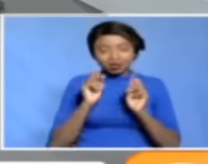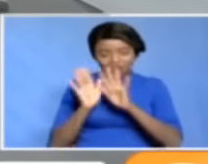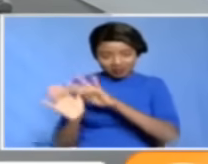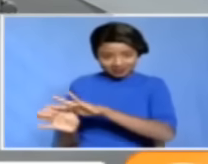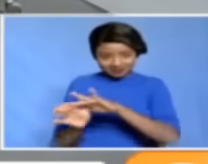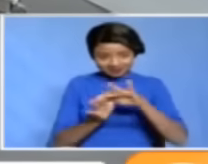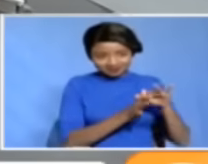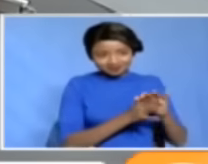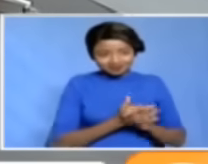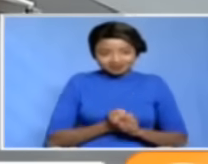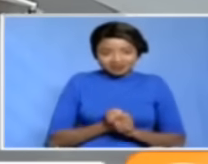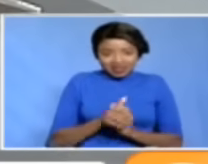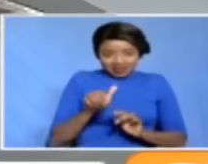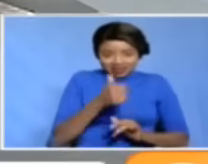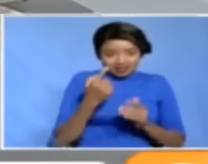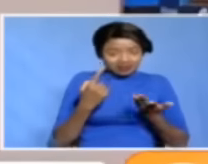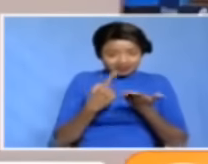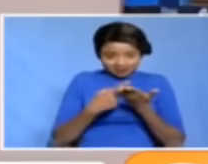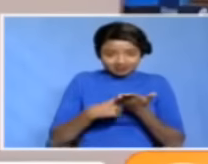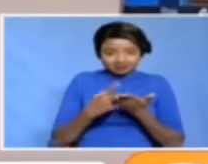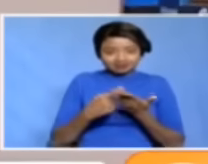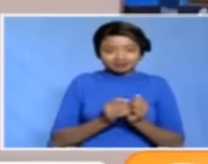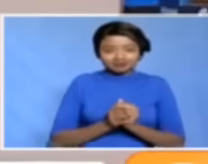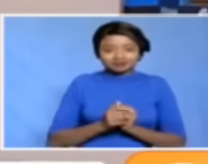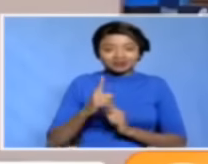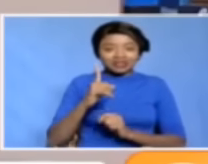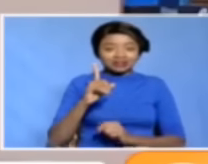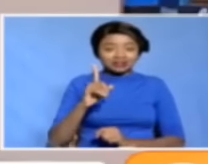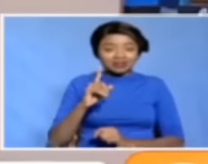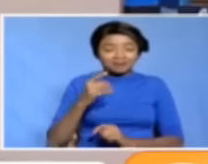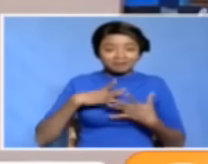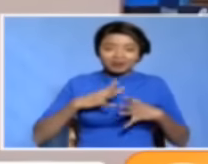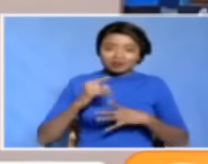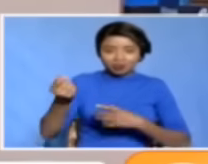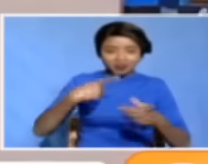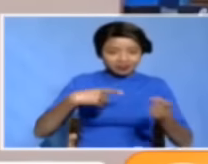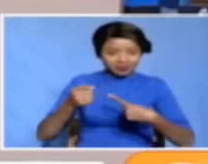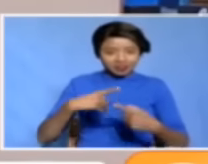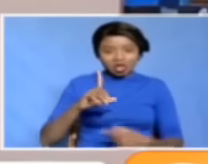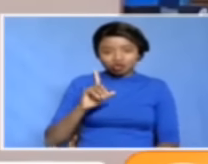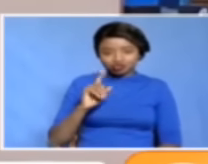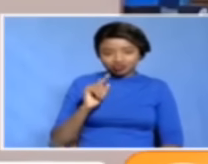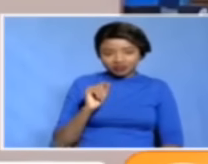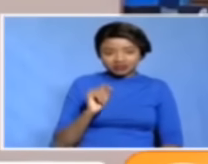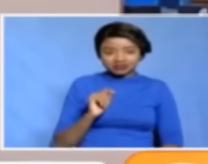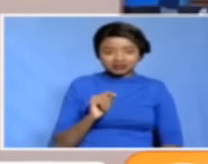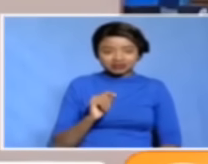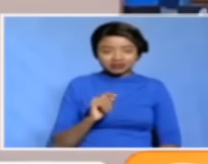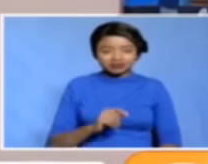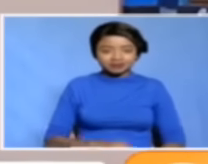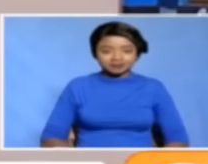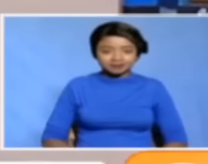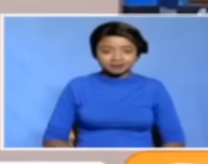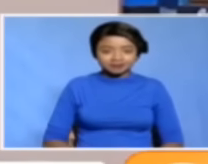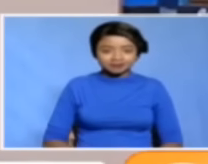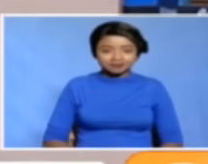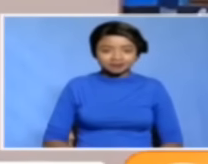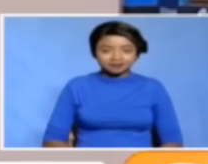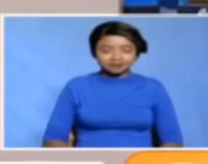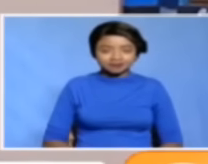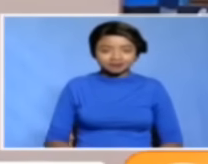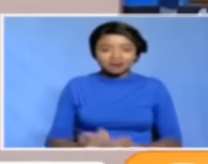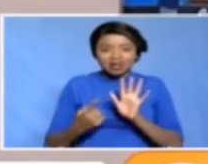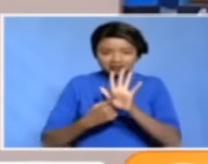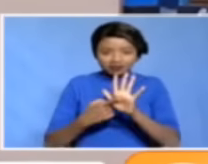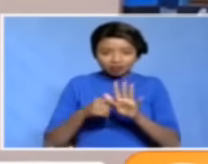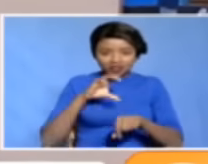later. And your tweets and feedback, we'll keep reading them as we go on. For example,